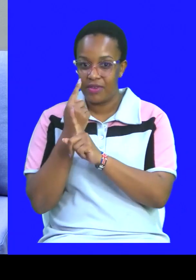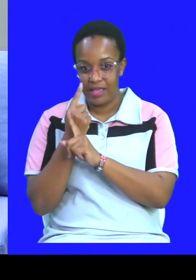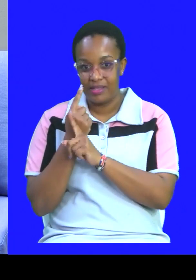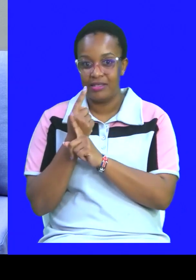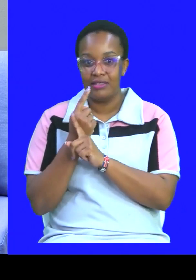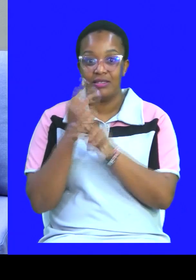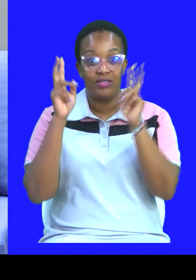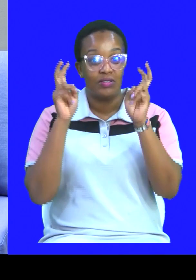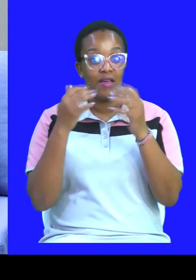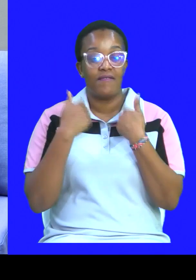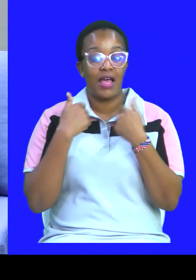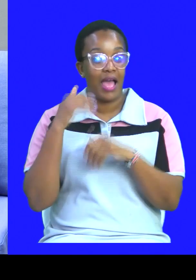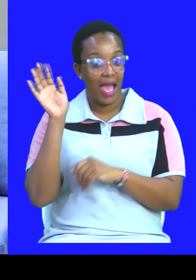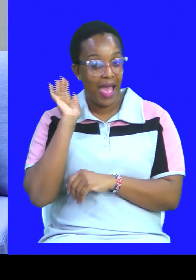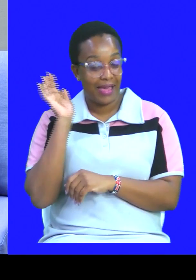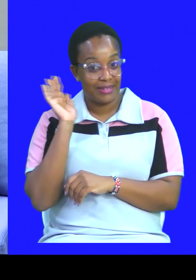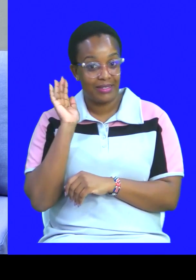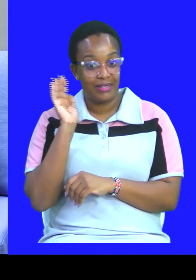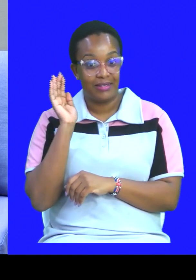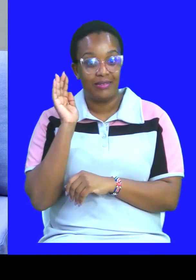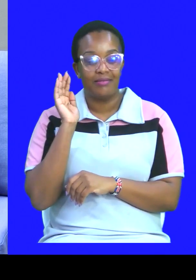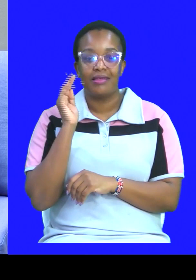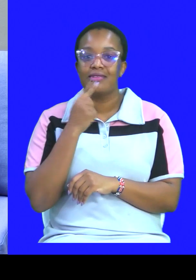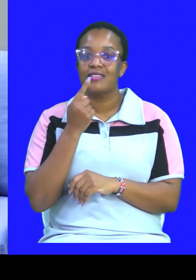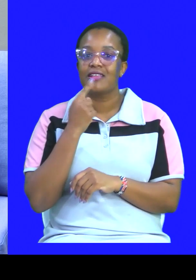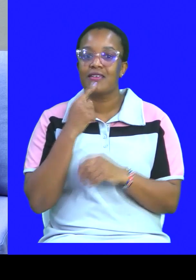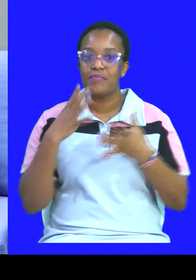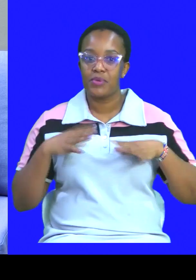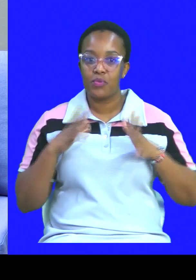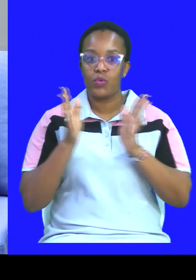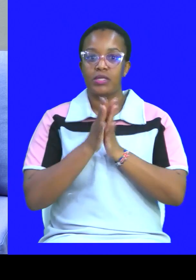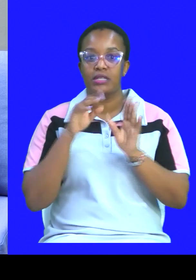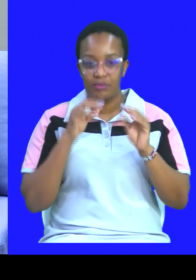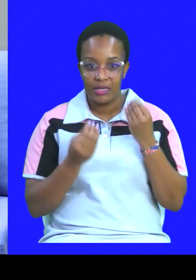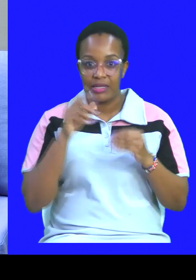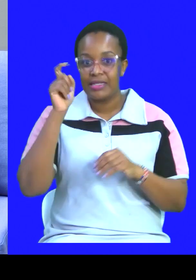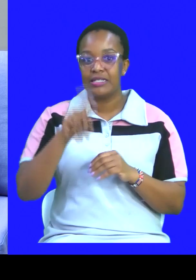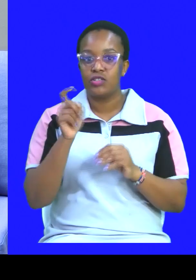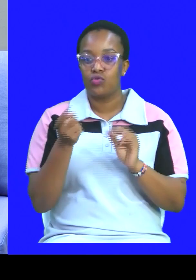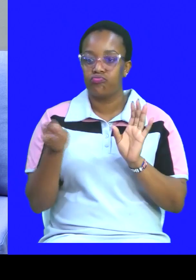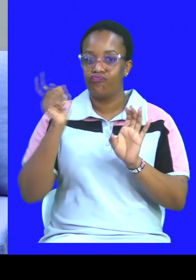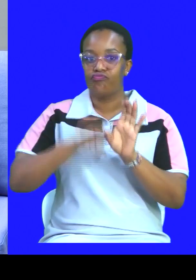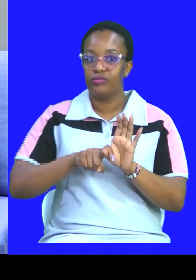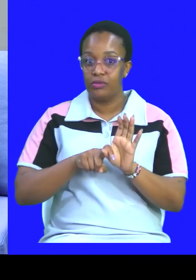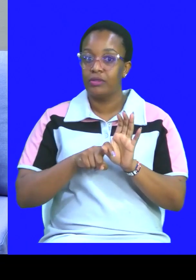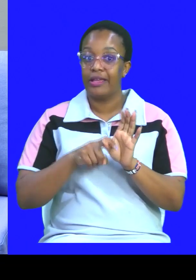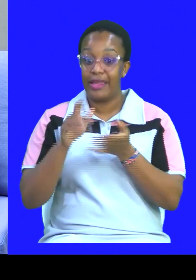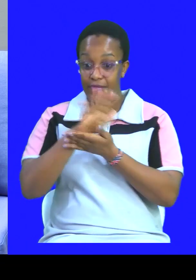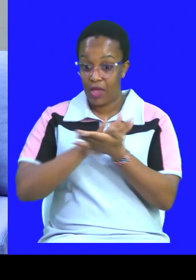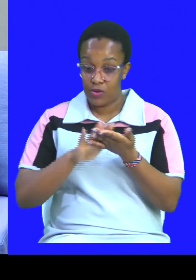with disabilities are supposed to fit, in their environment,